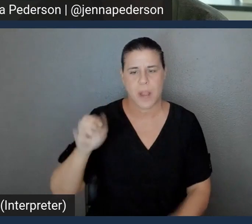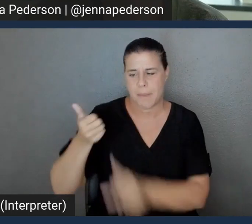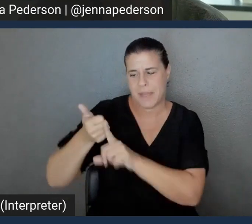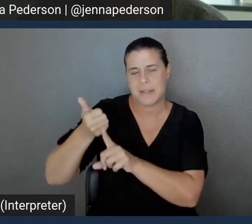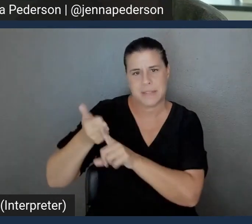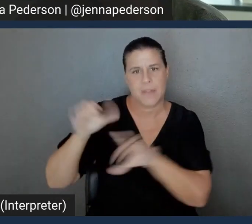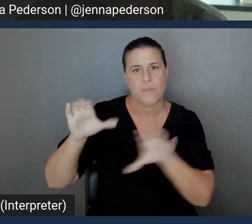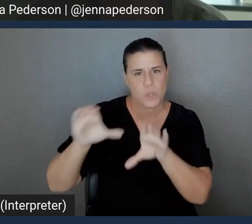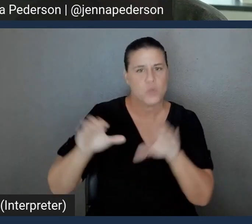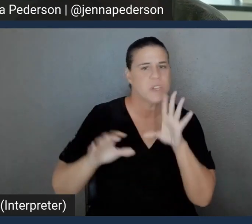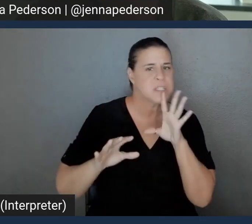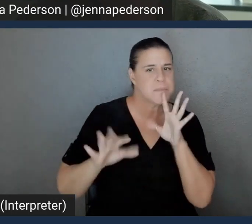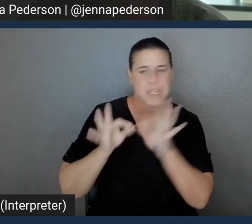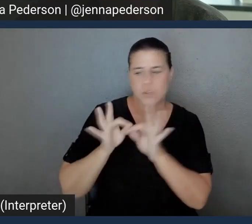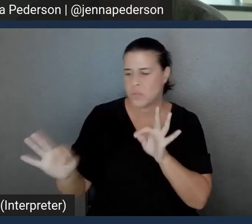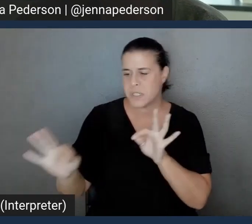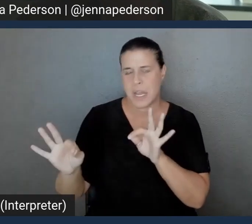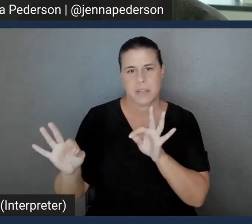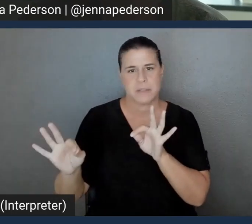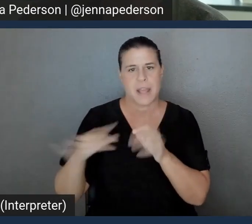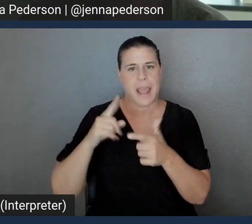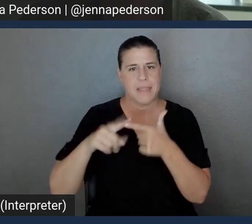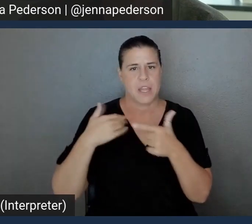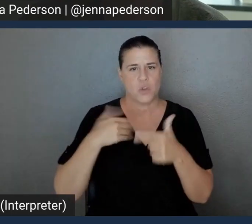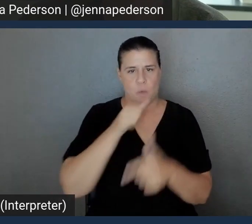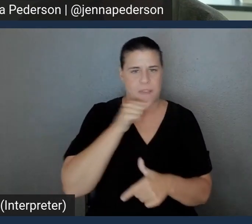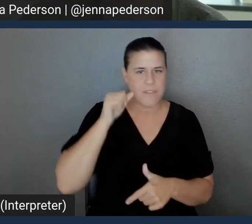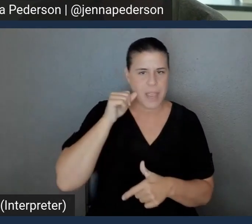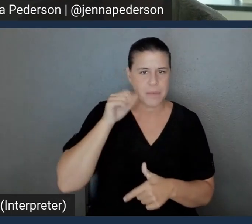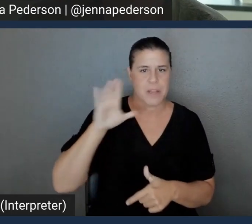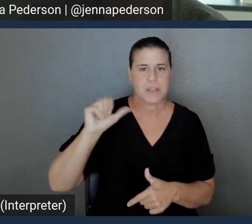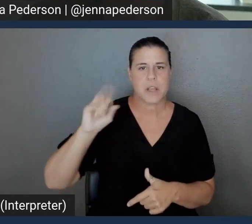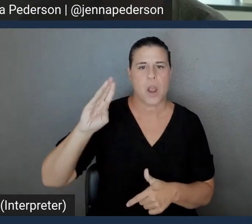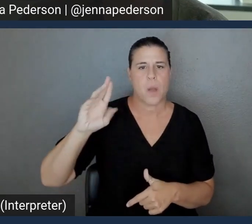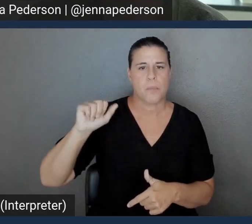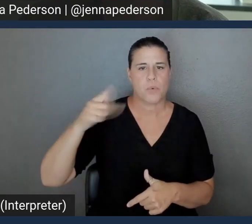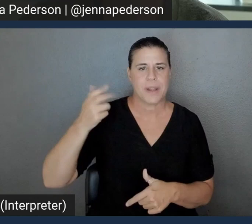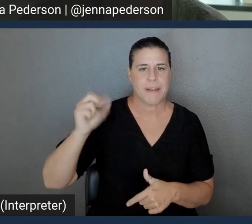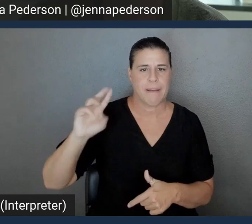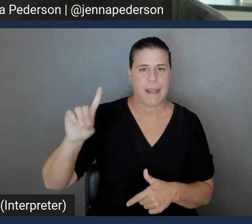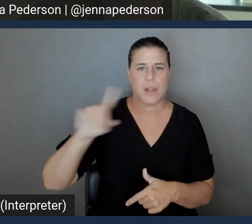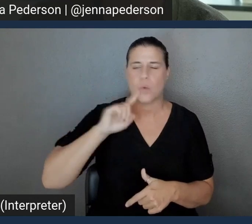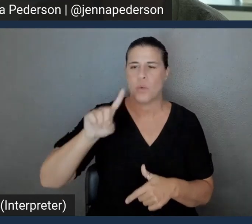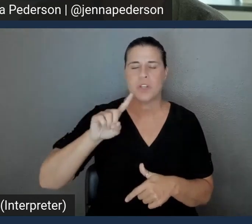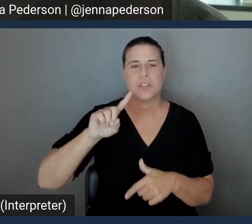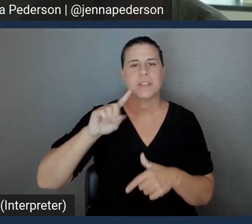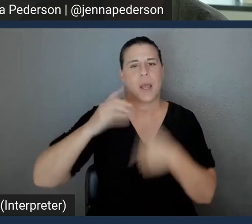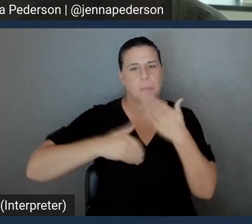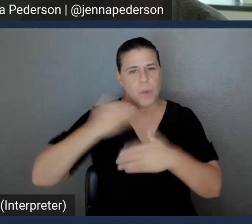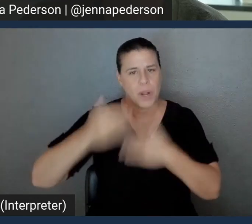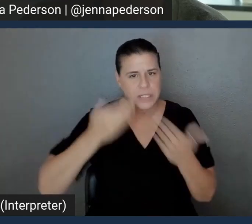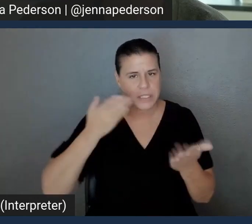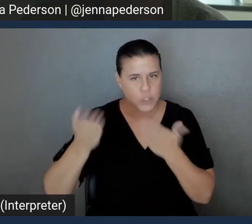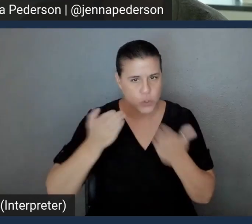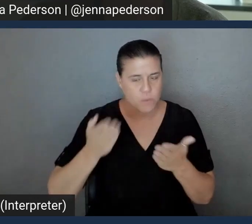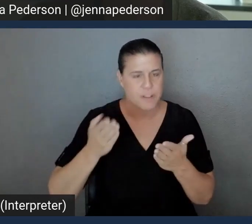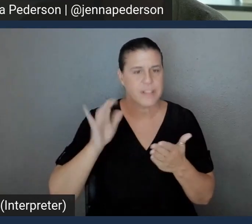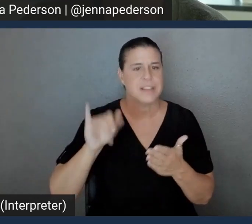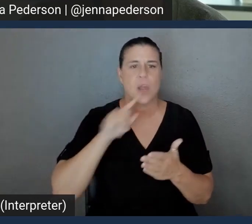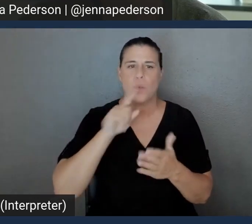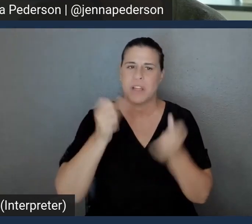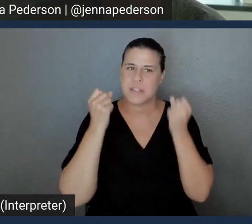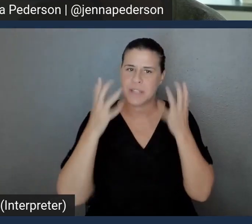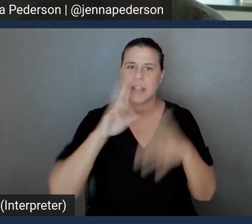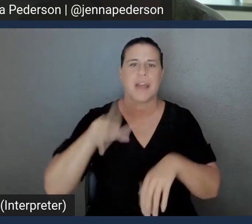speech to text transcription, and then you have Amazon Comprehend, which is our natural language processing service that does a lot of natural